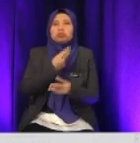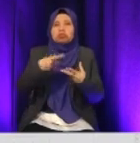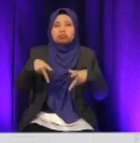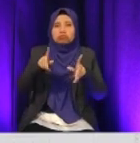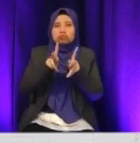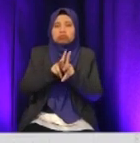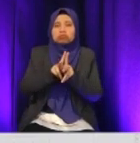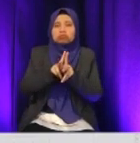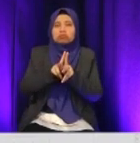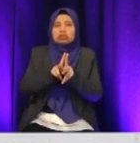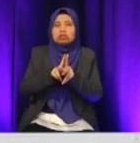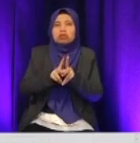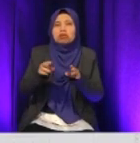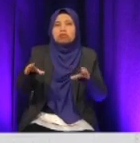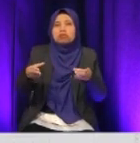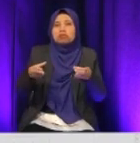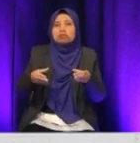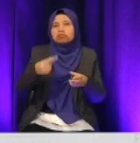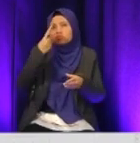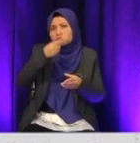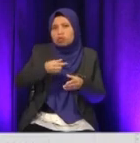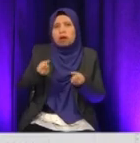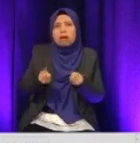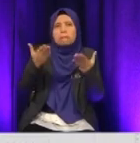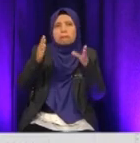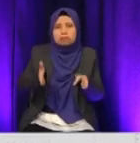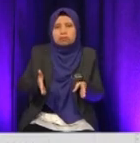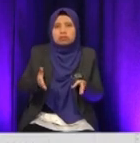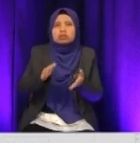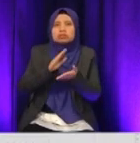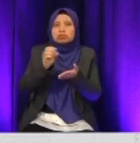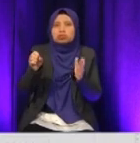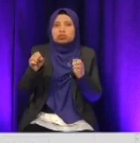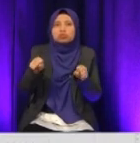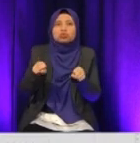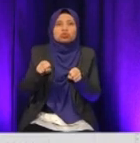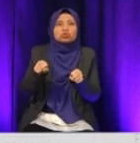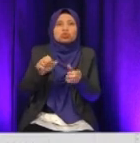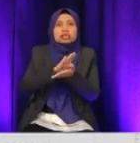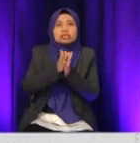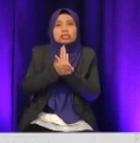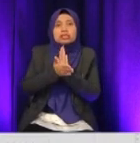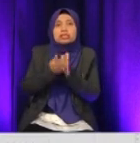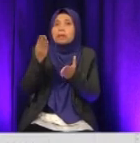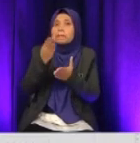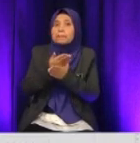different food for a lot of people. Mm-hmm. So it's a bank, right? So it requires a lot of people. I think that makes sense. So maybe yes, we